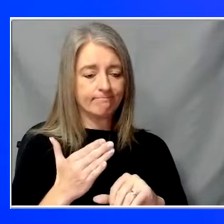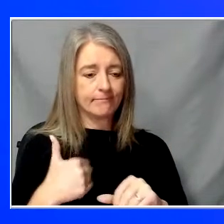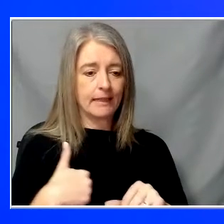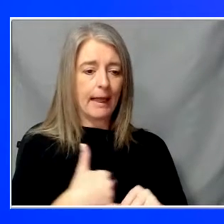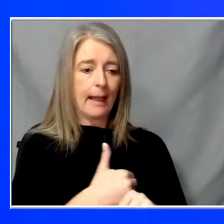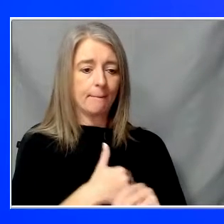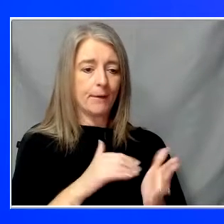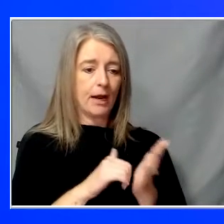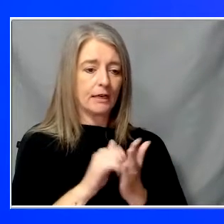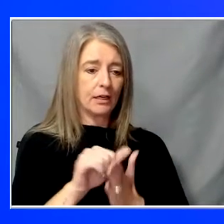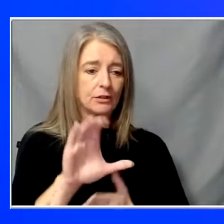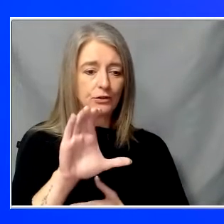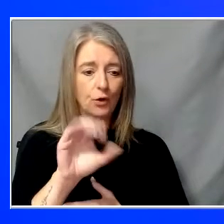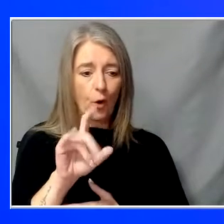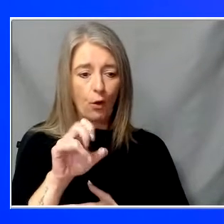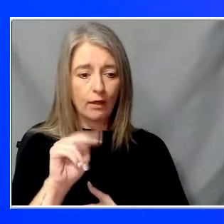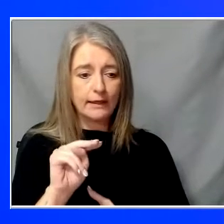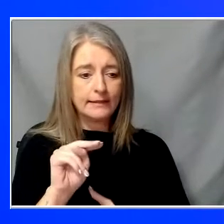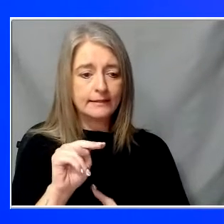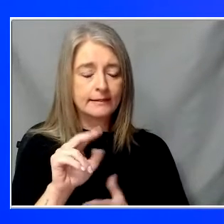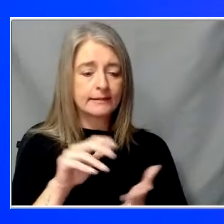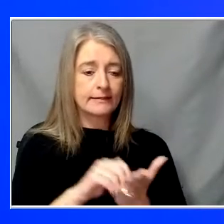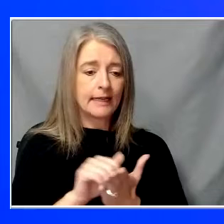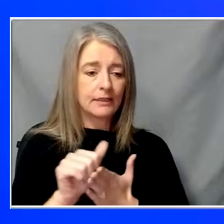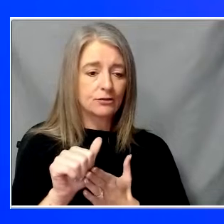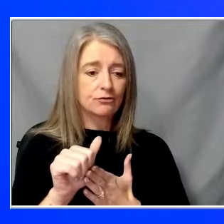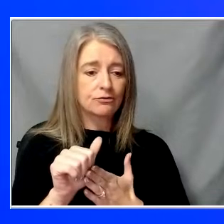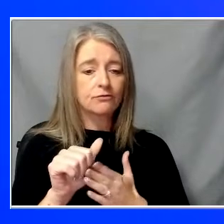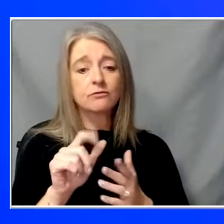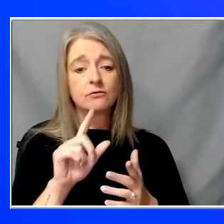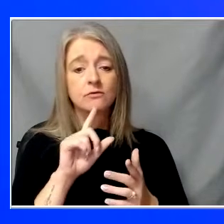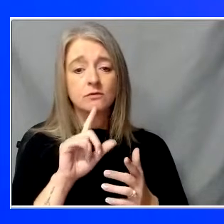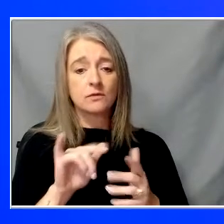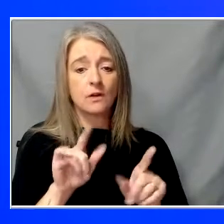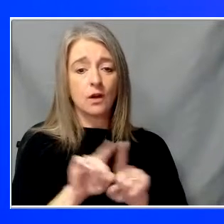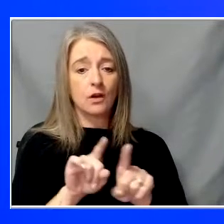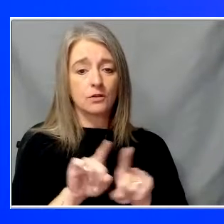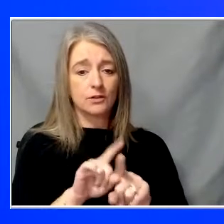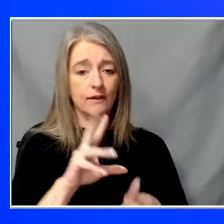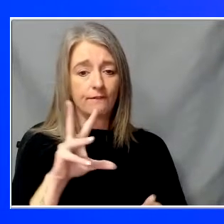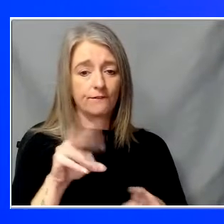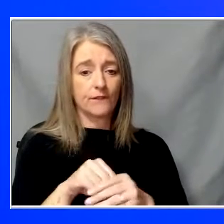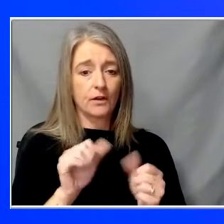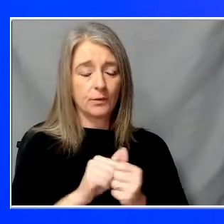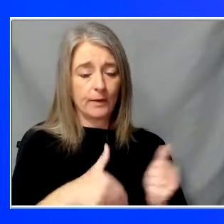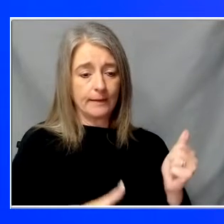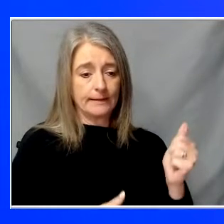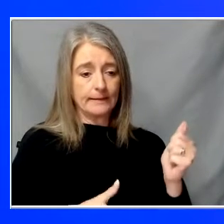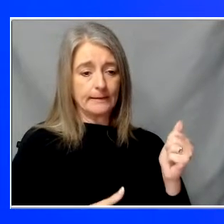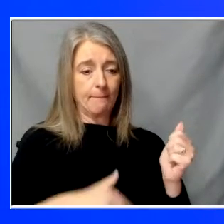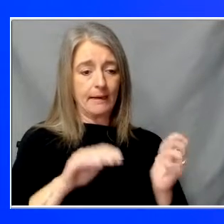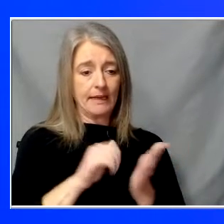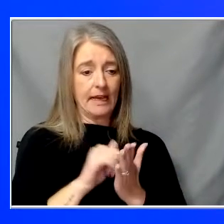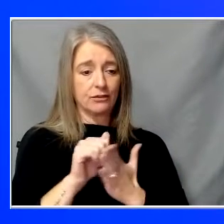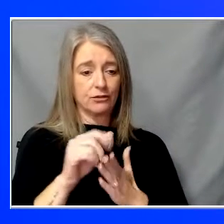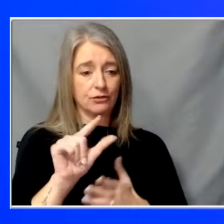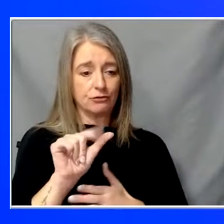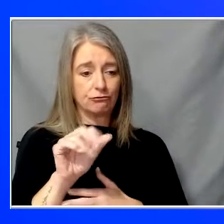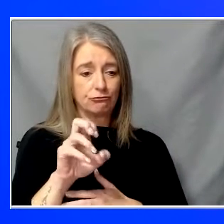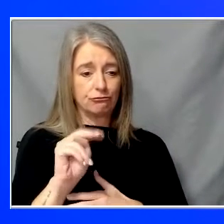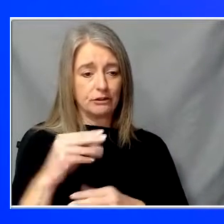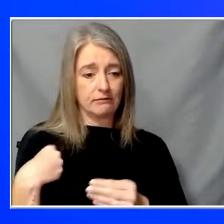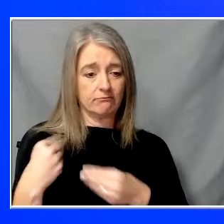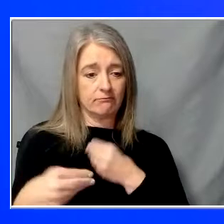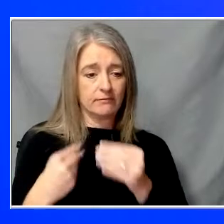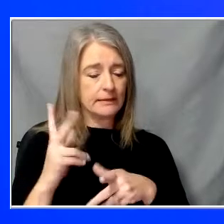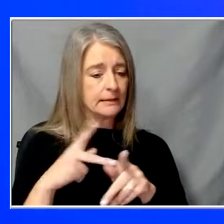colon cancer. Those genes are specific genes, they can also involve with stomach cancer. So for those patients, doesn't matter which type